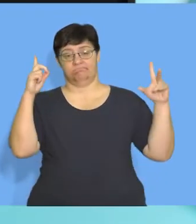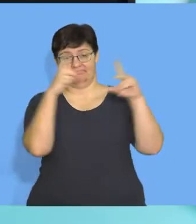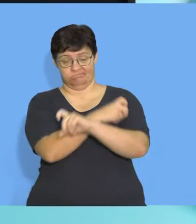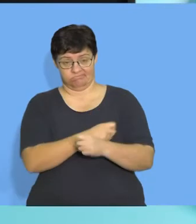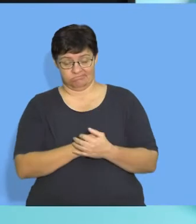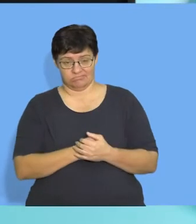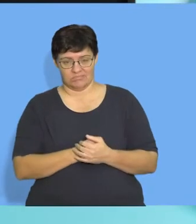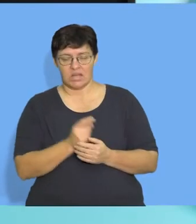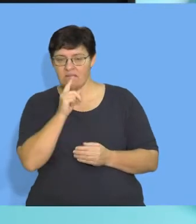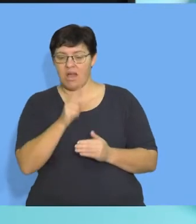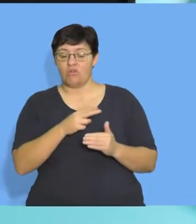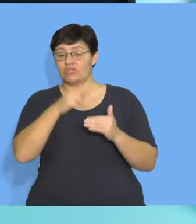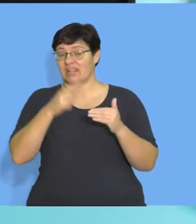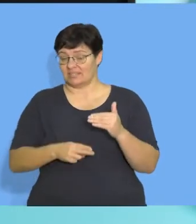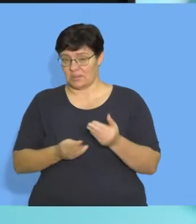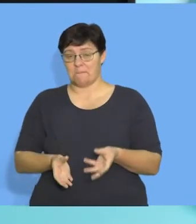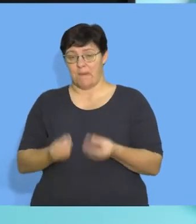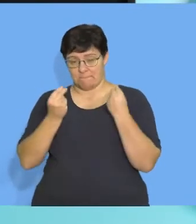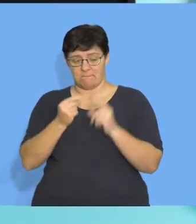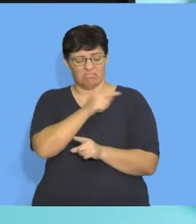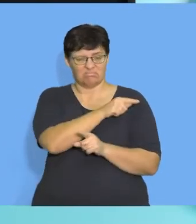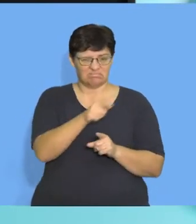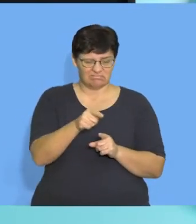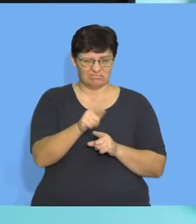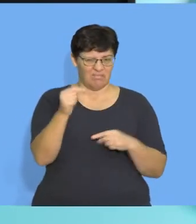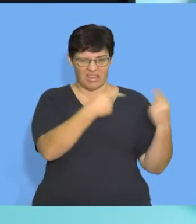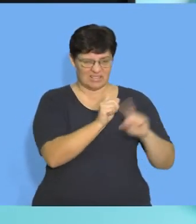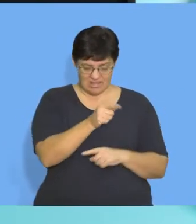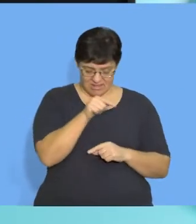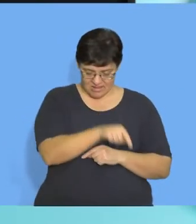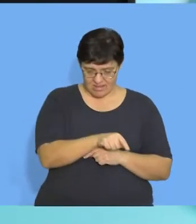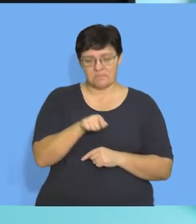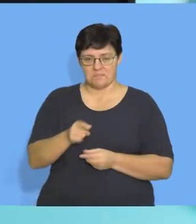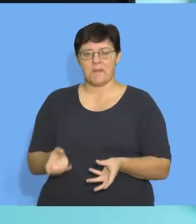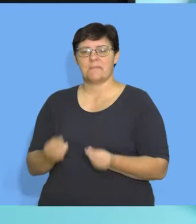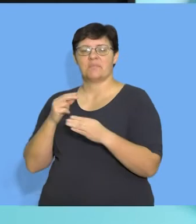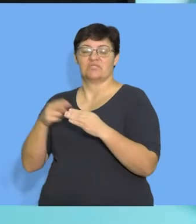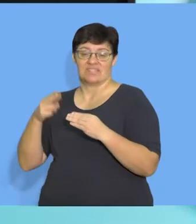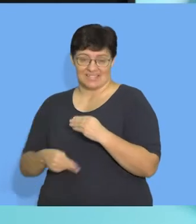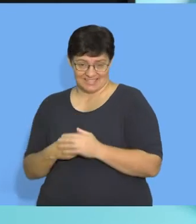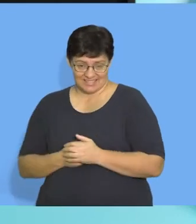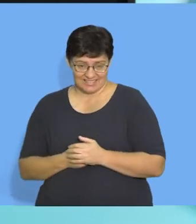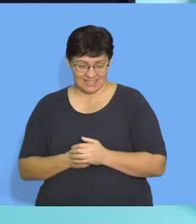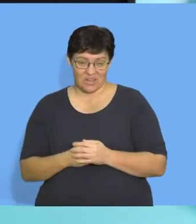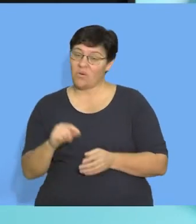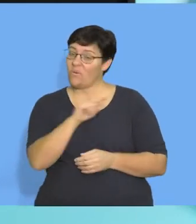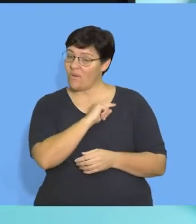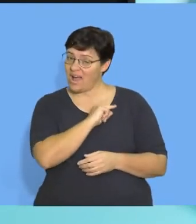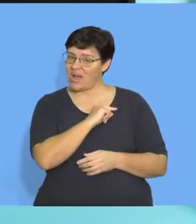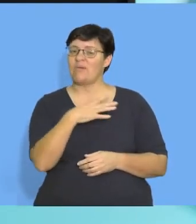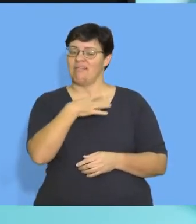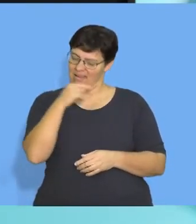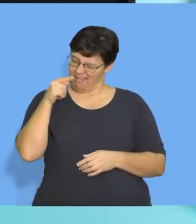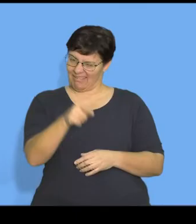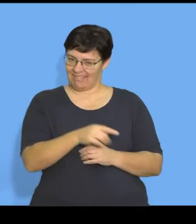can find the resultant of a whole bunch of vectors. Okay, so we're going to dive right in, because we like this